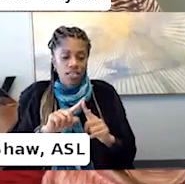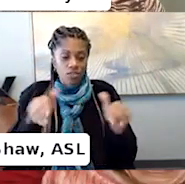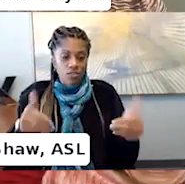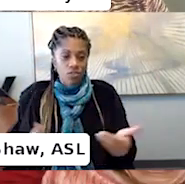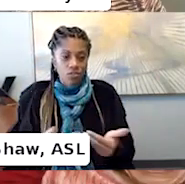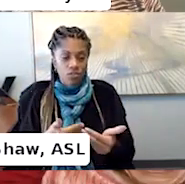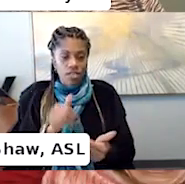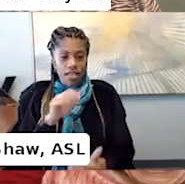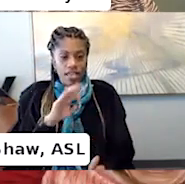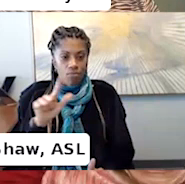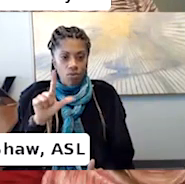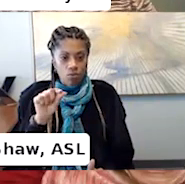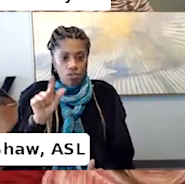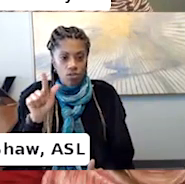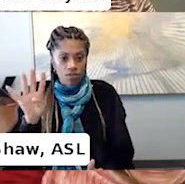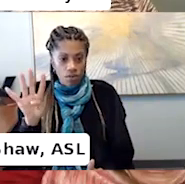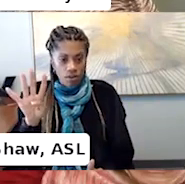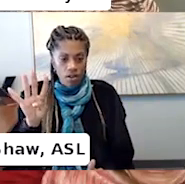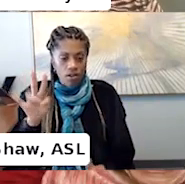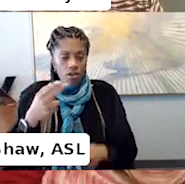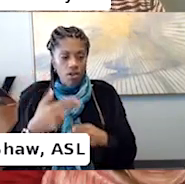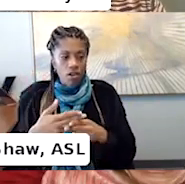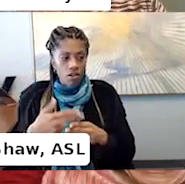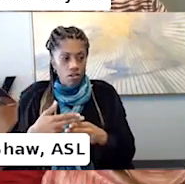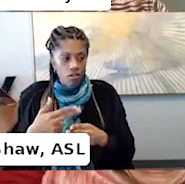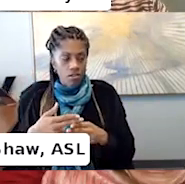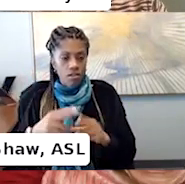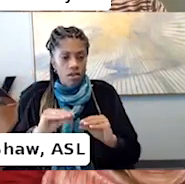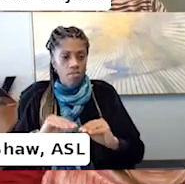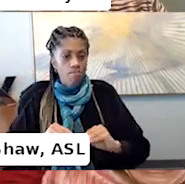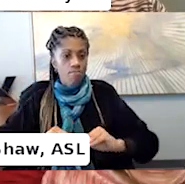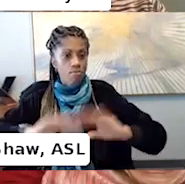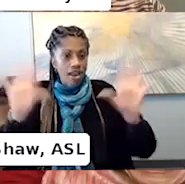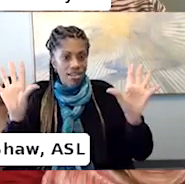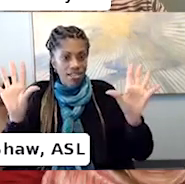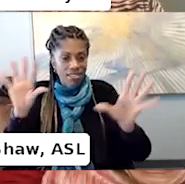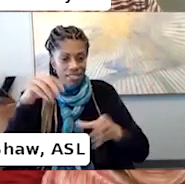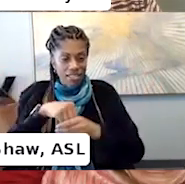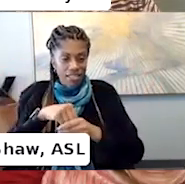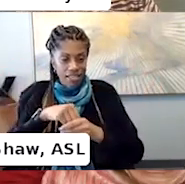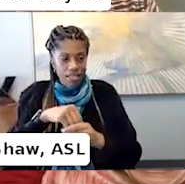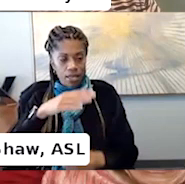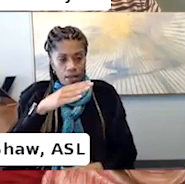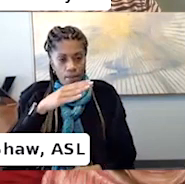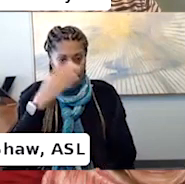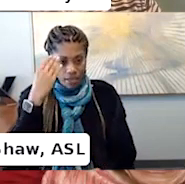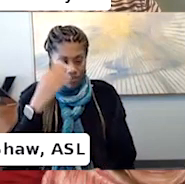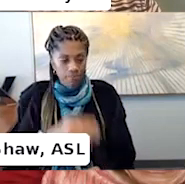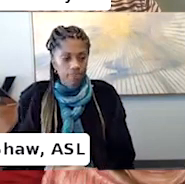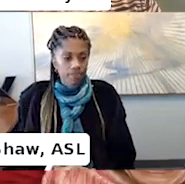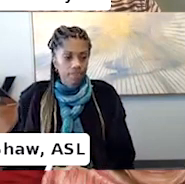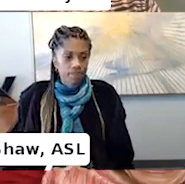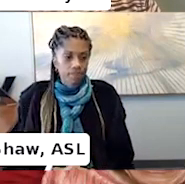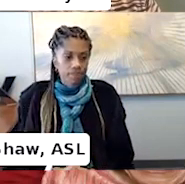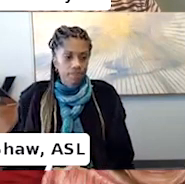2024 called Brightness in Black, where we are looking to continue our work. Again, the legacy of StoryCorps is